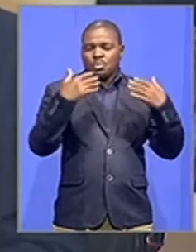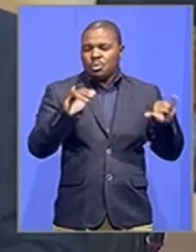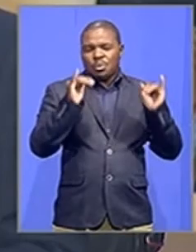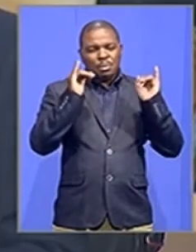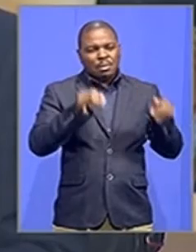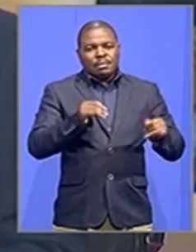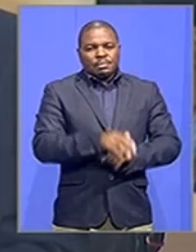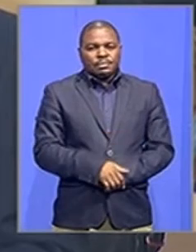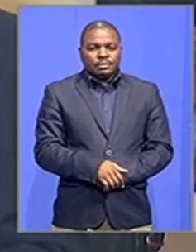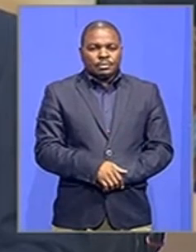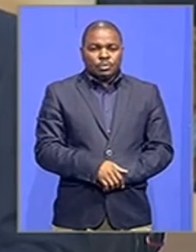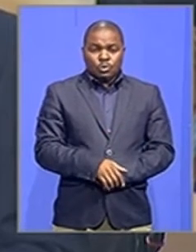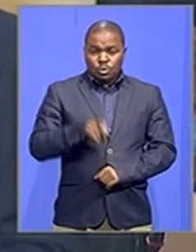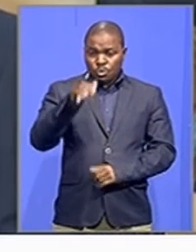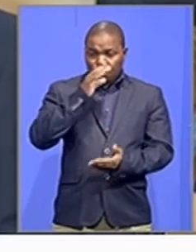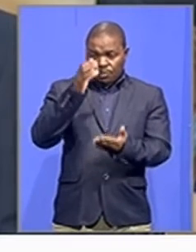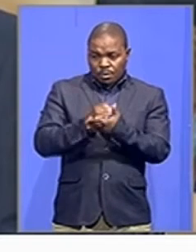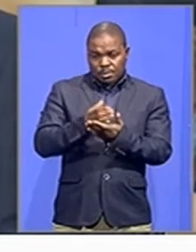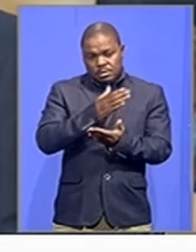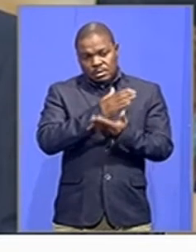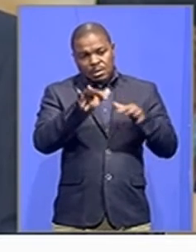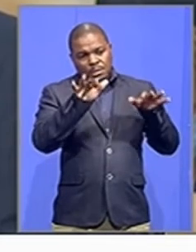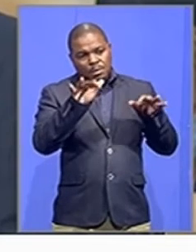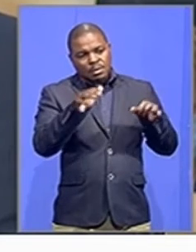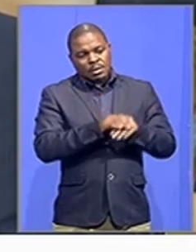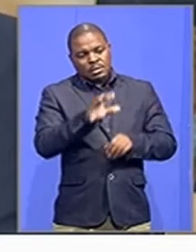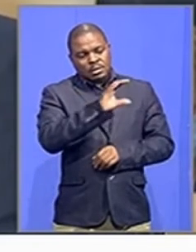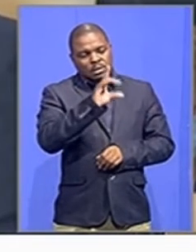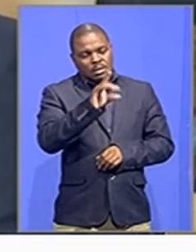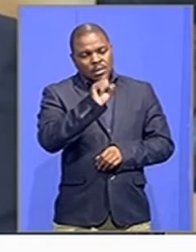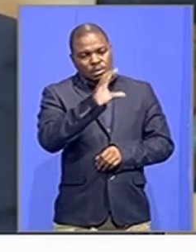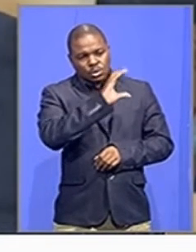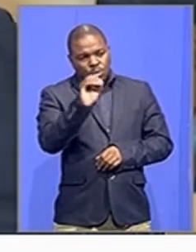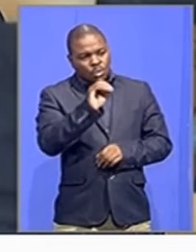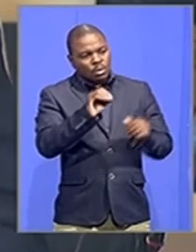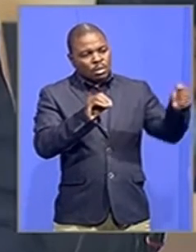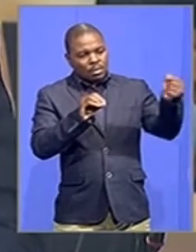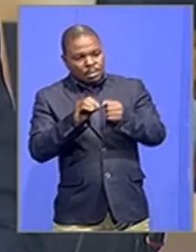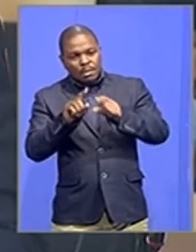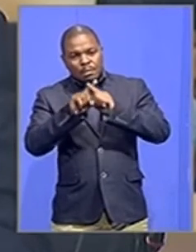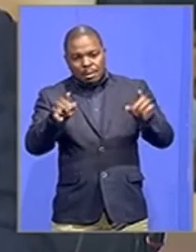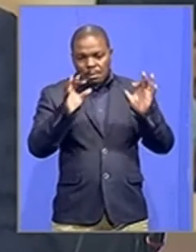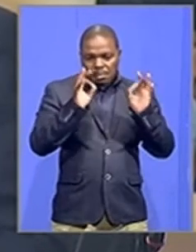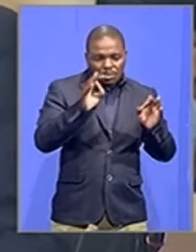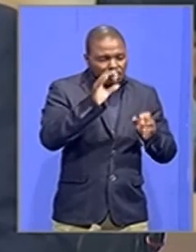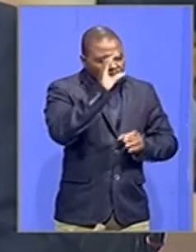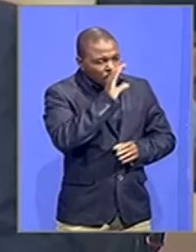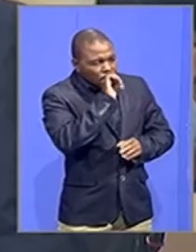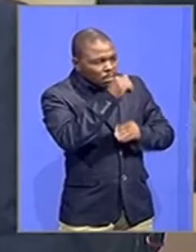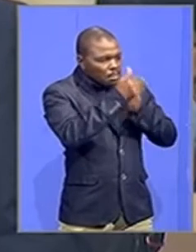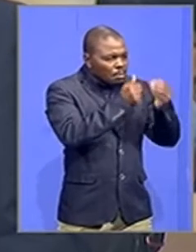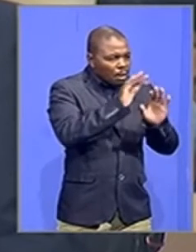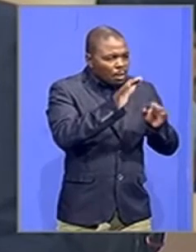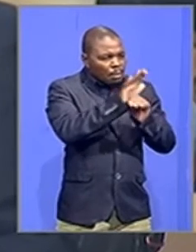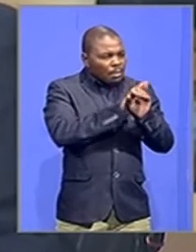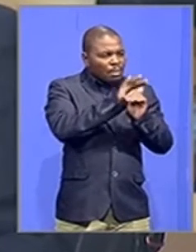Do you confirm that co-workers were deployed by the CDSO without having been subject to the formal vetting processes of